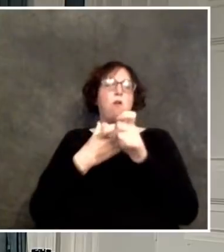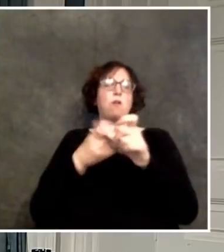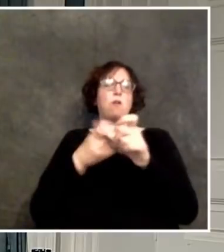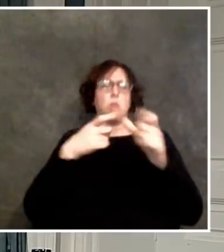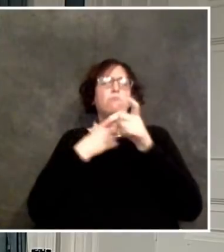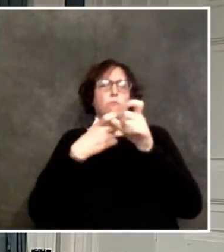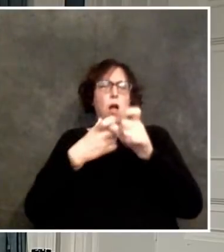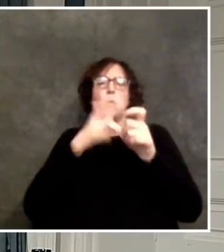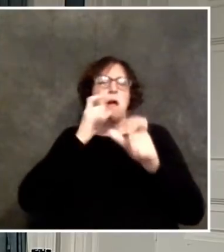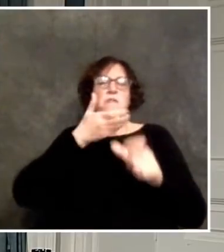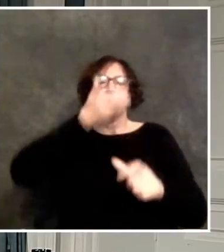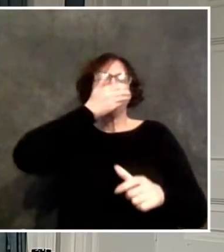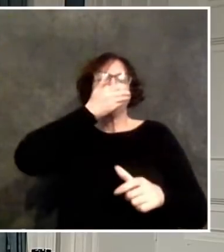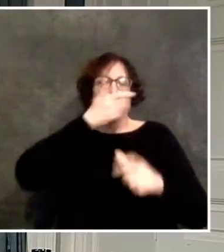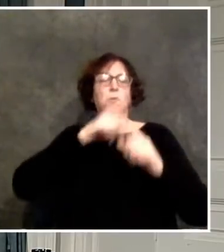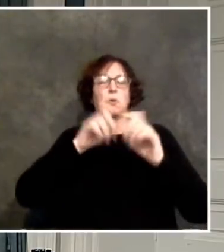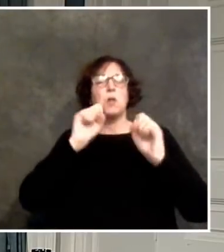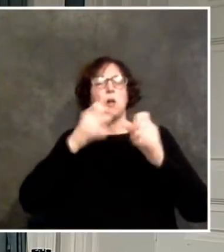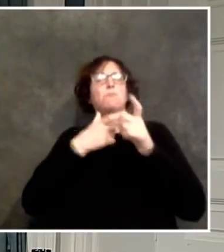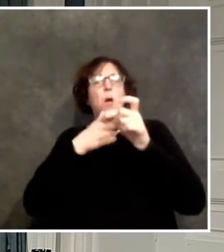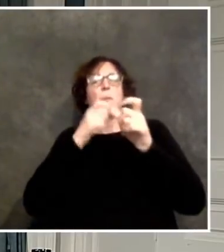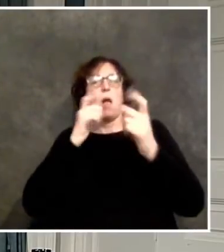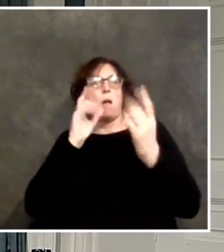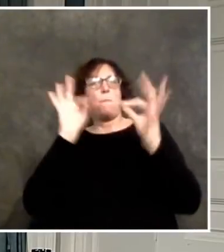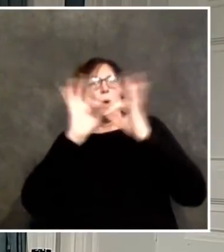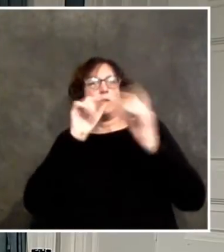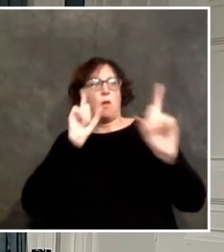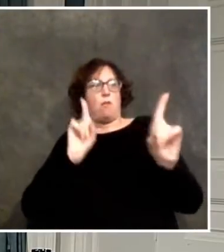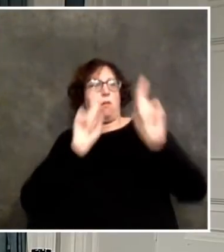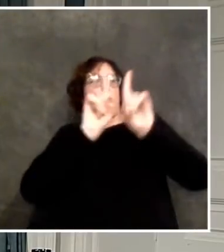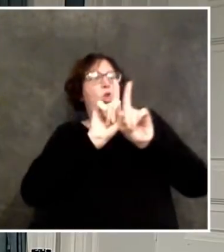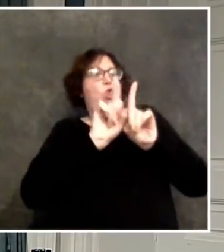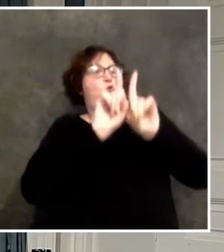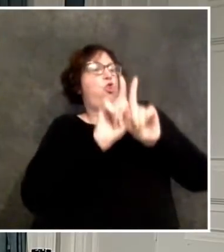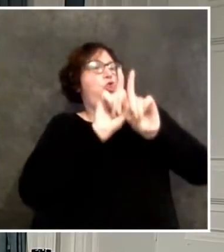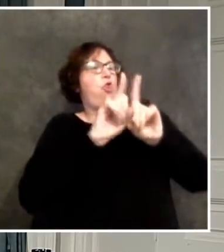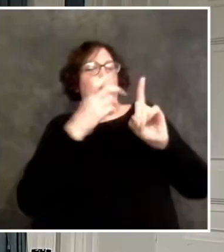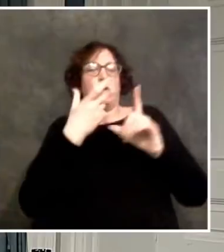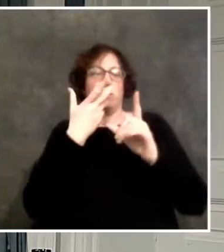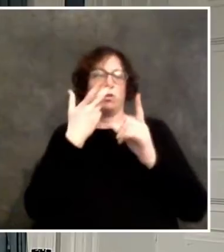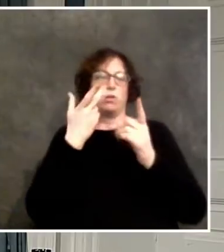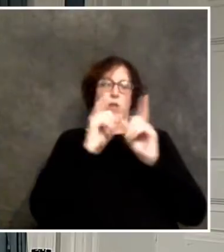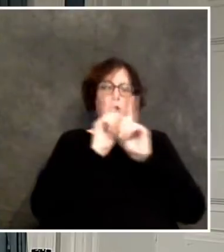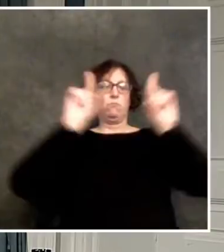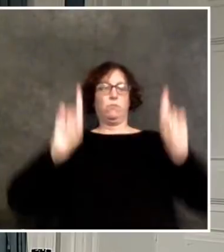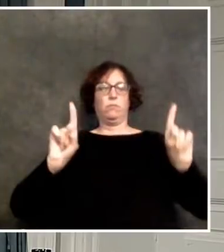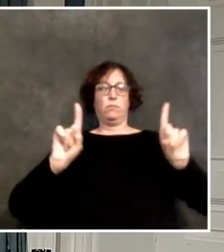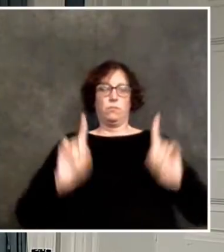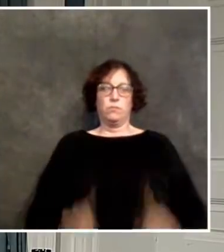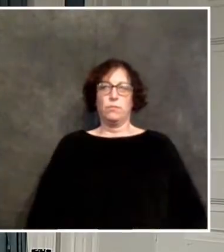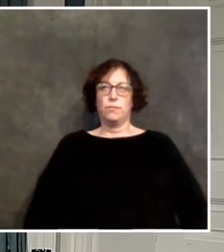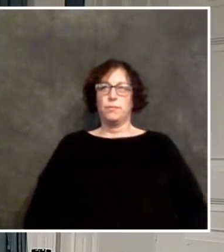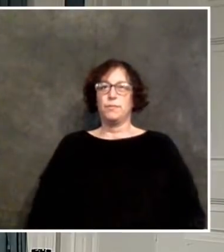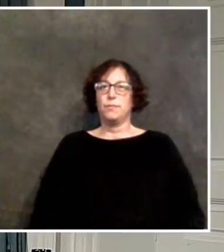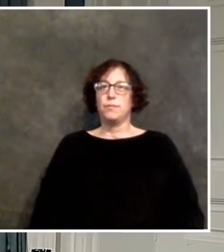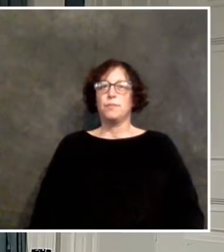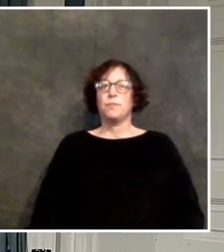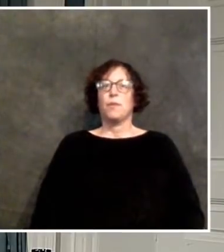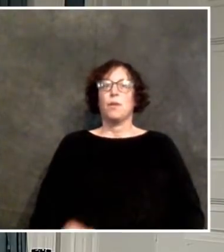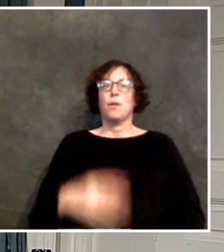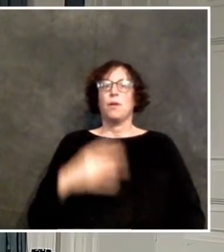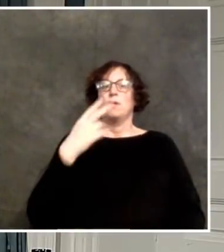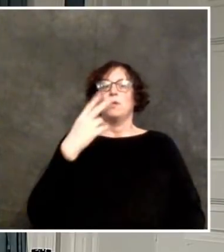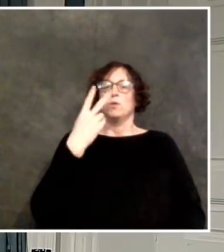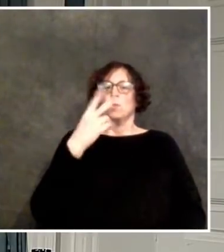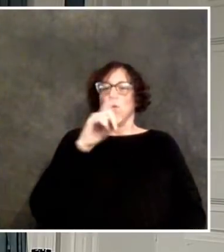Hello, Mr. Mayor, can you hear me? Yes, Henry. How are you doing? Good. How you doing, man? Okay. My question